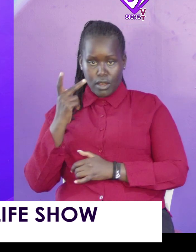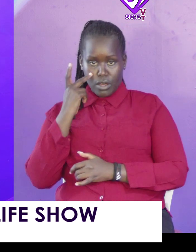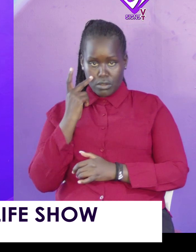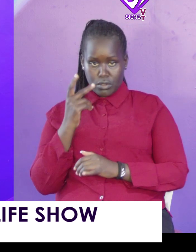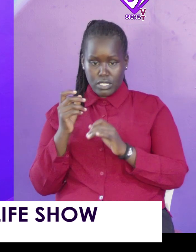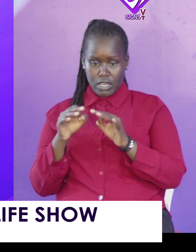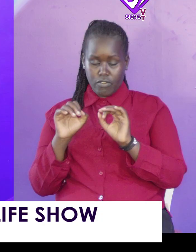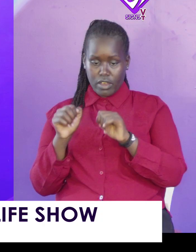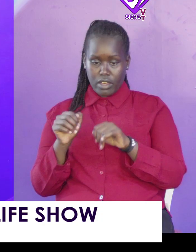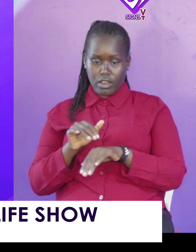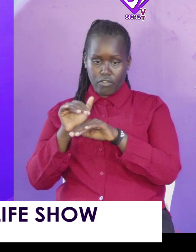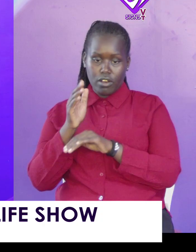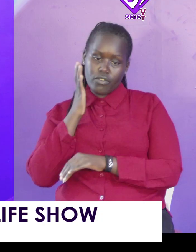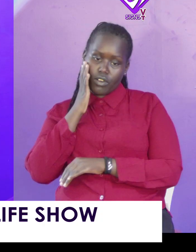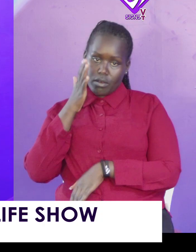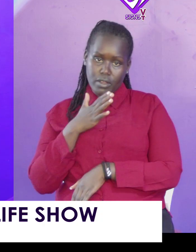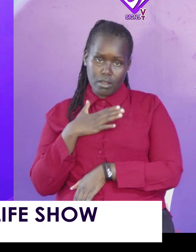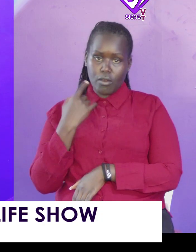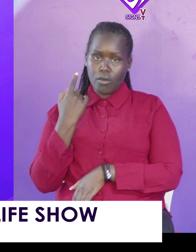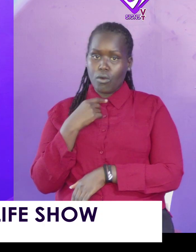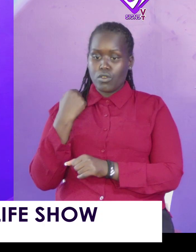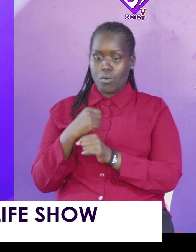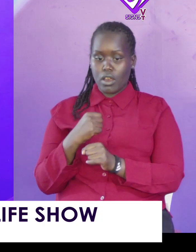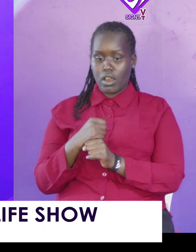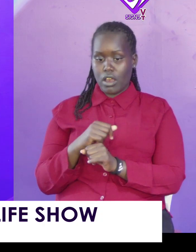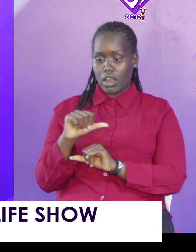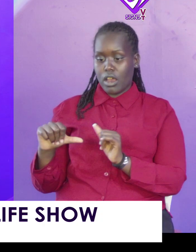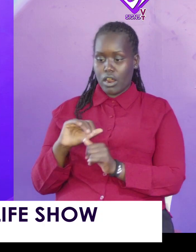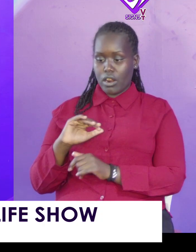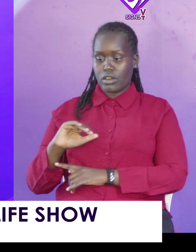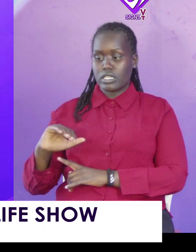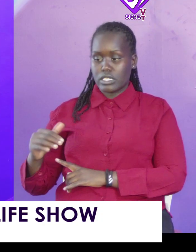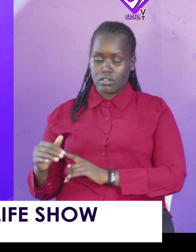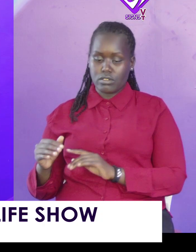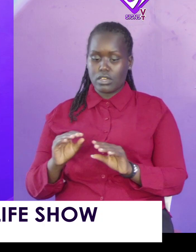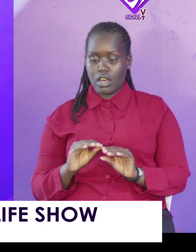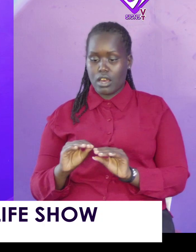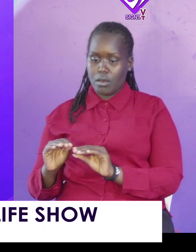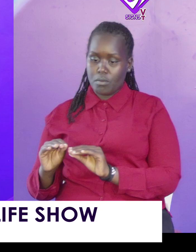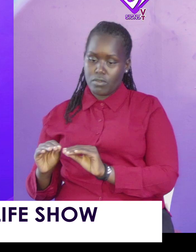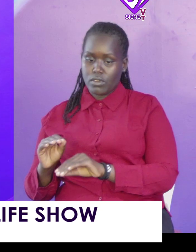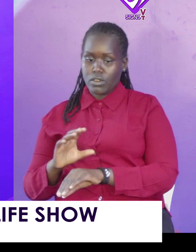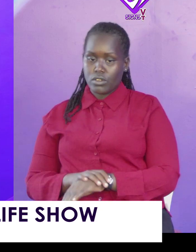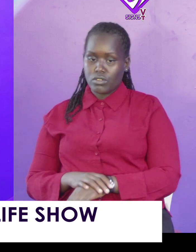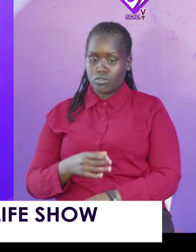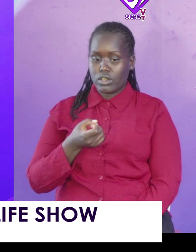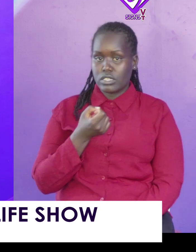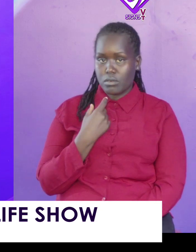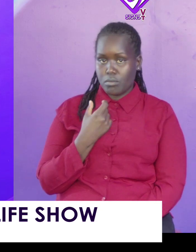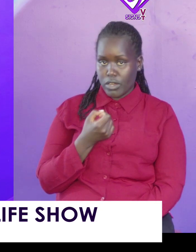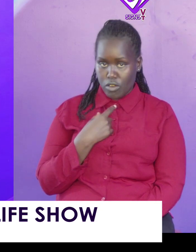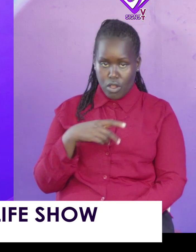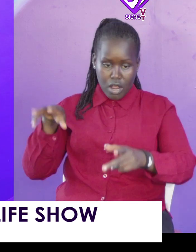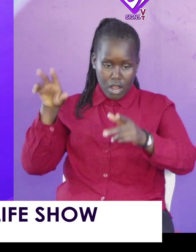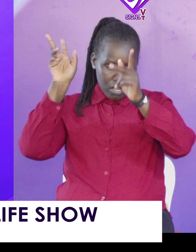mother, because my mother was working around towns. So I moved so that I can get medical attention to Kakamega High